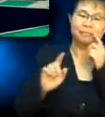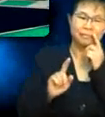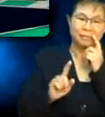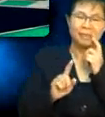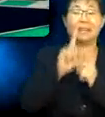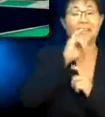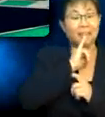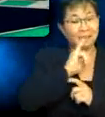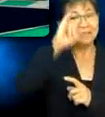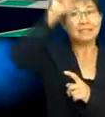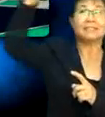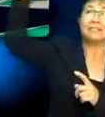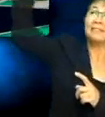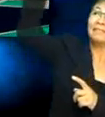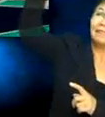It's the sun.